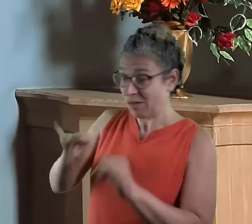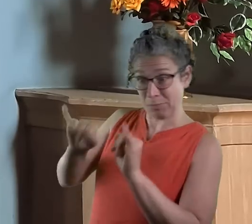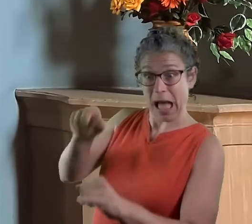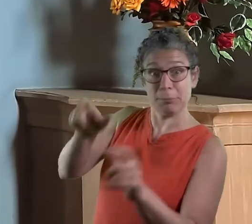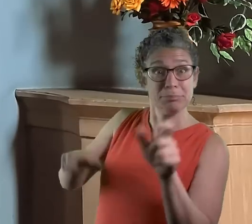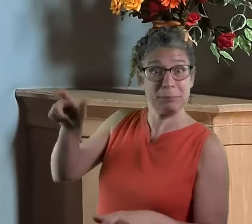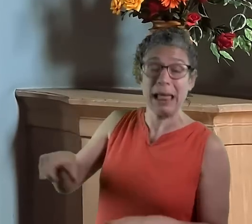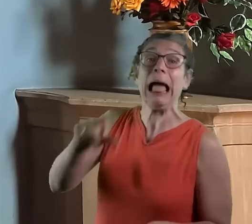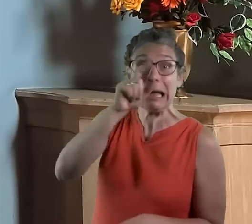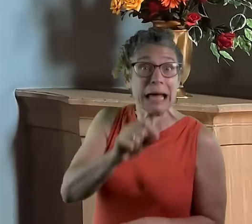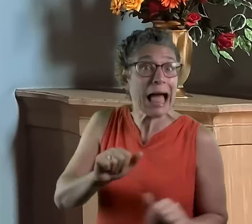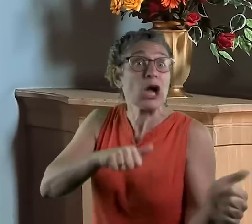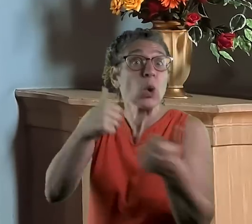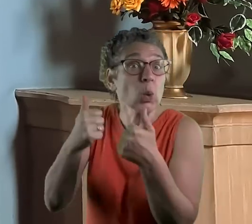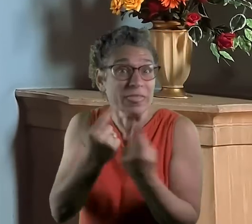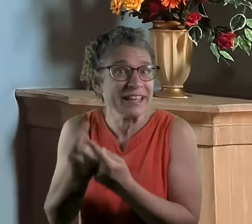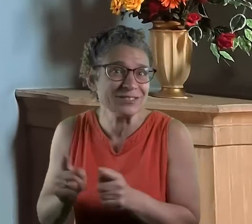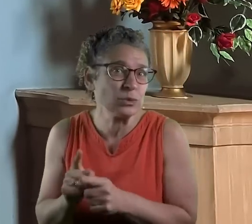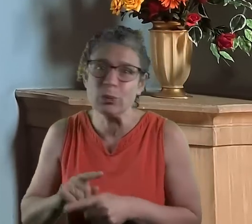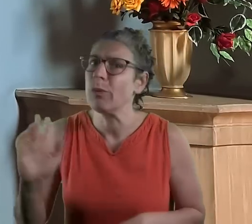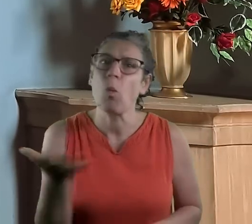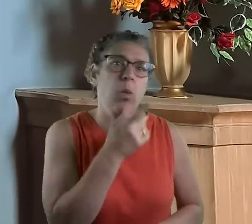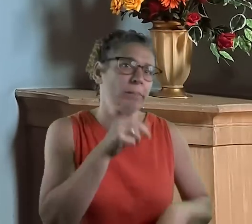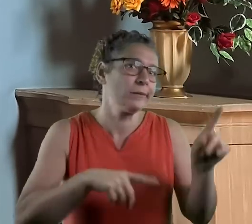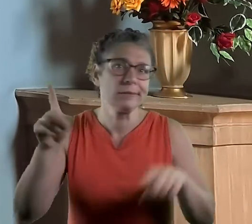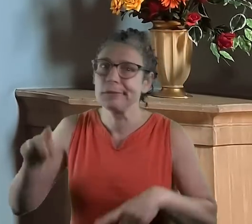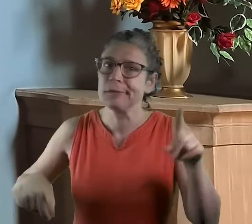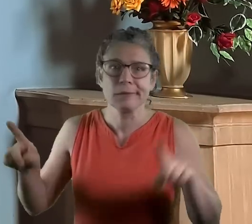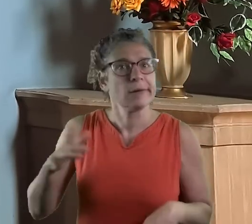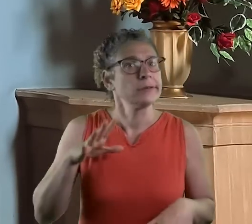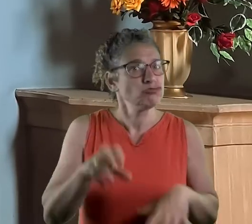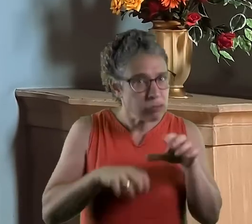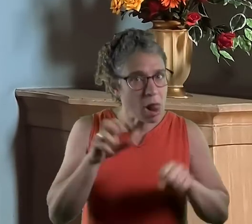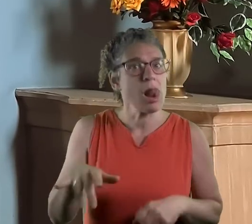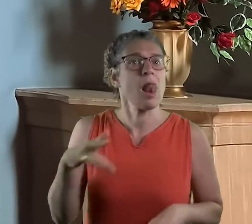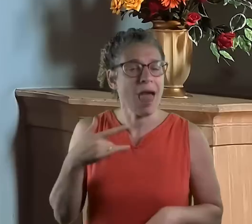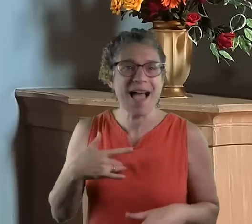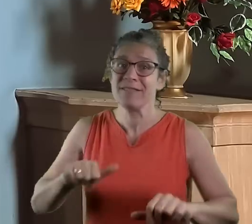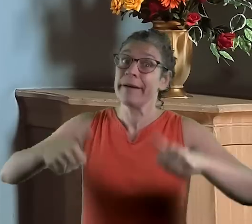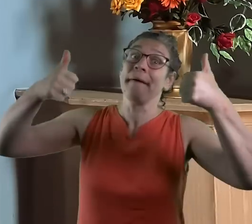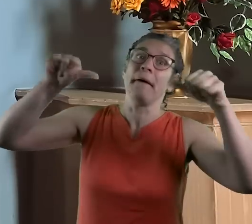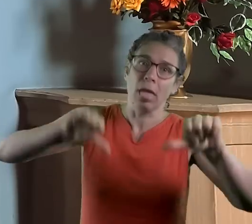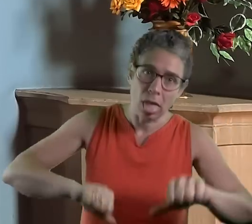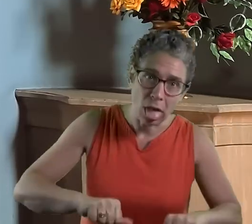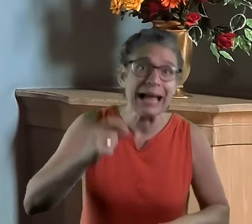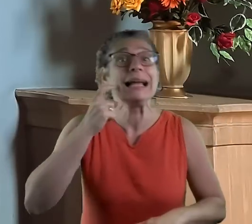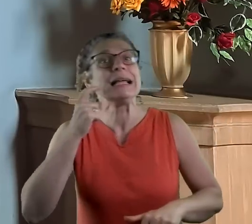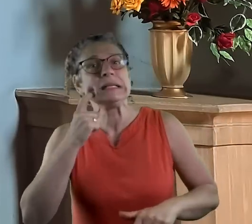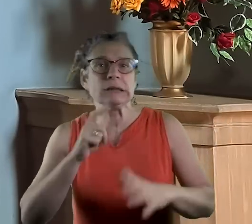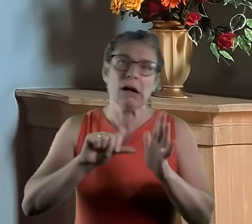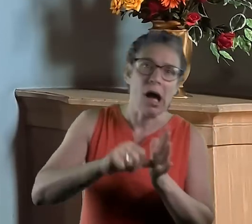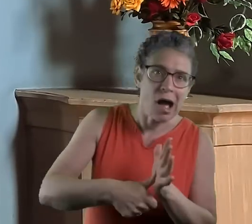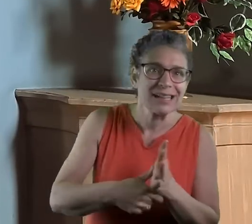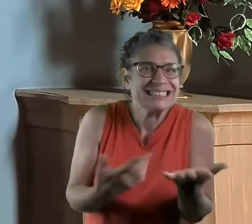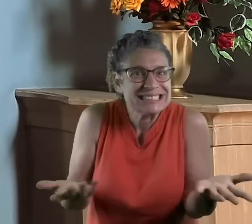people, and just about everything in between. Life can be a real struggle, full of highs and lows, easy times